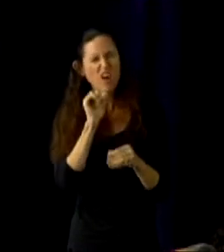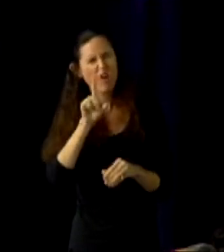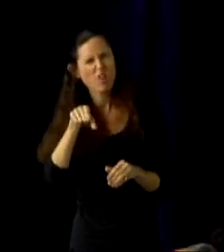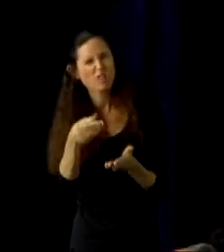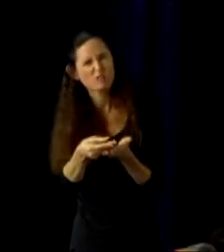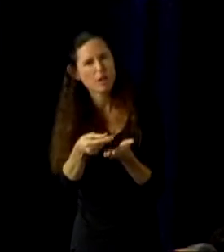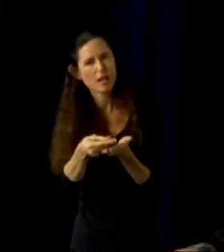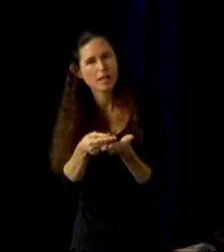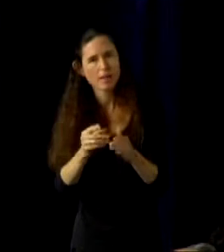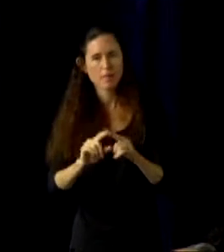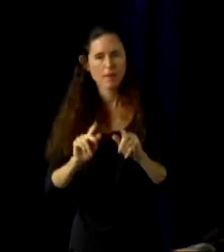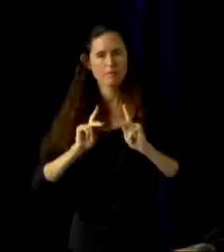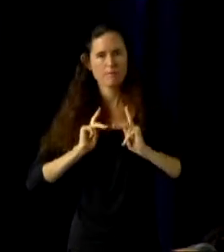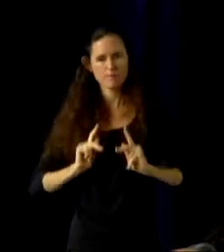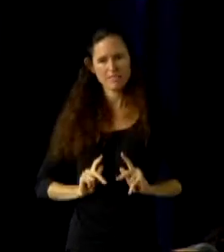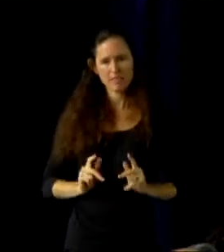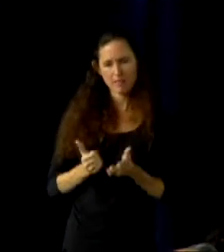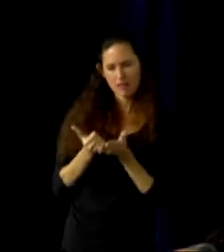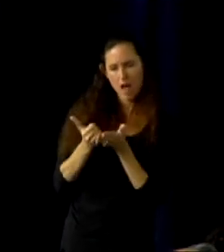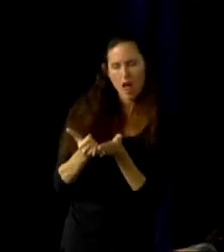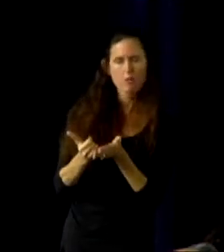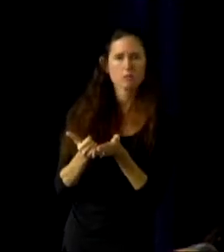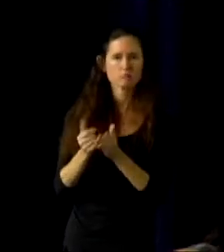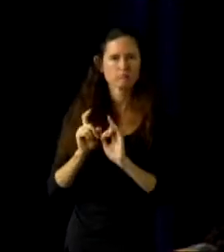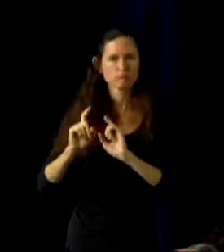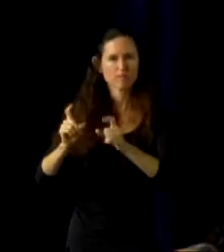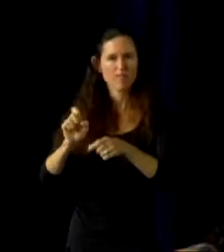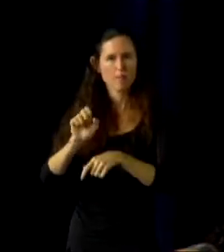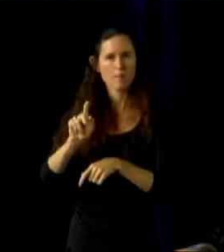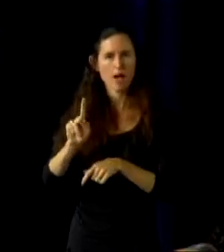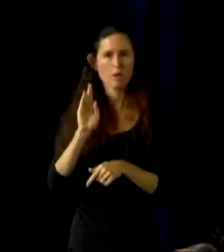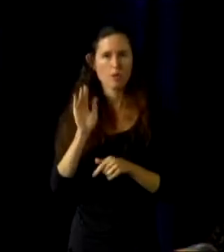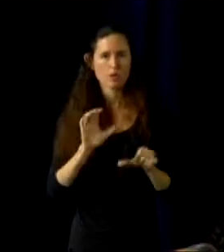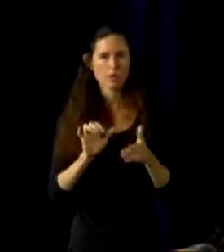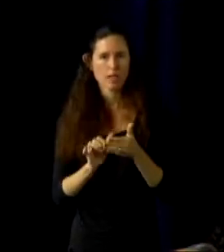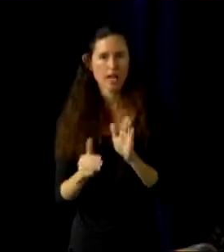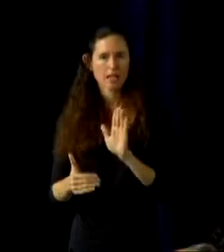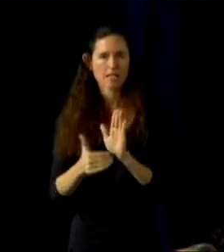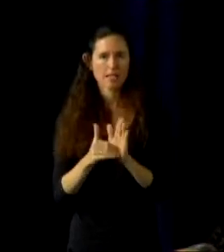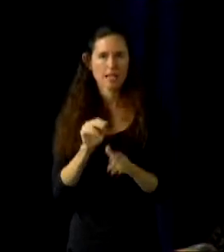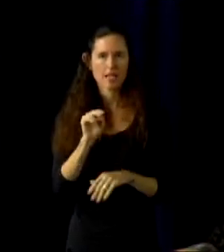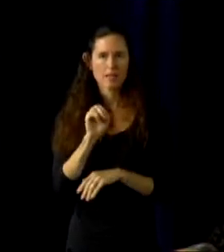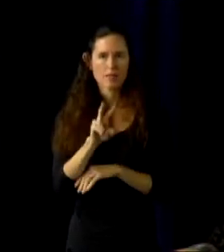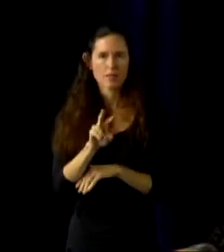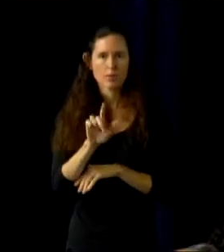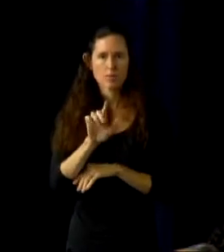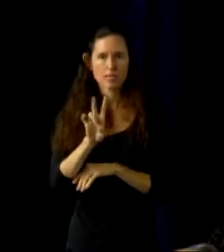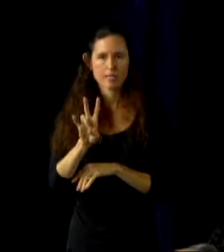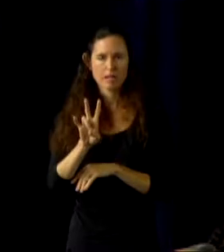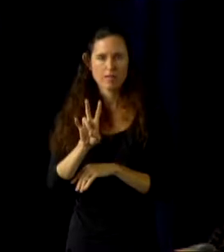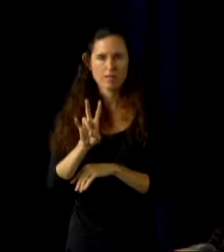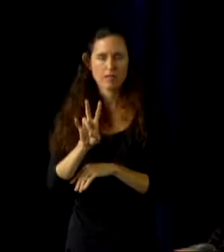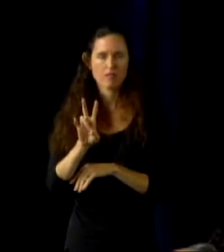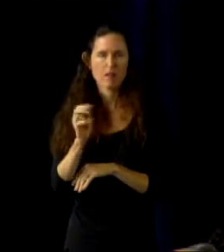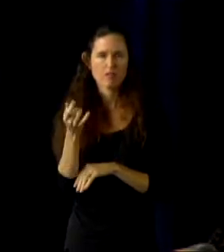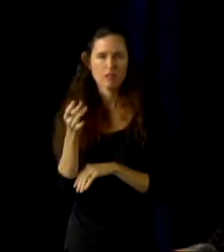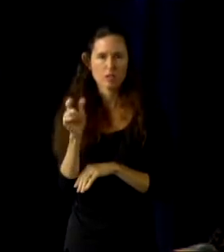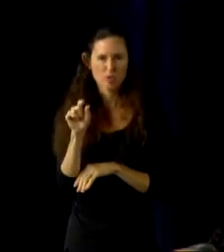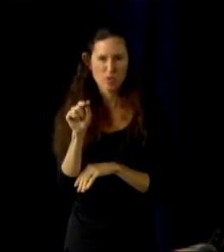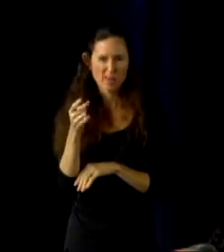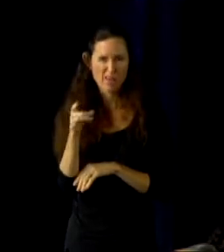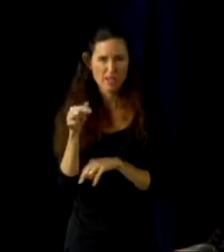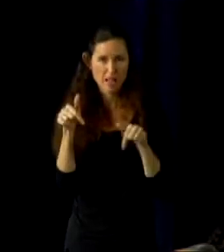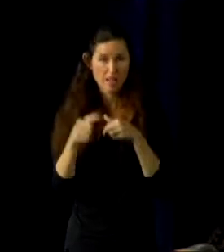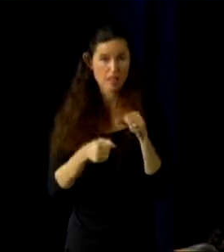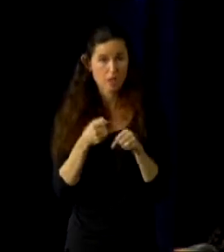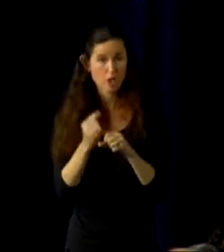really physically giving back. And we're going to do that again this year on November 27th, 2018. So I hope that